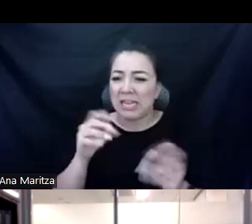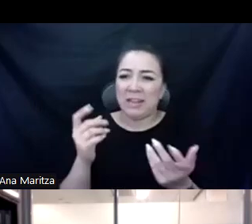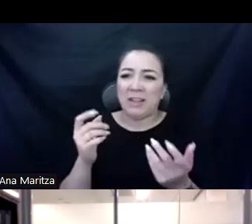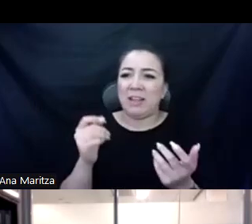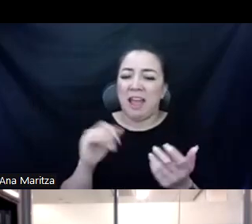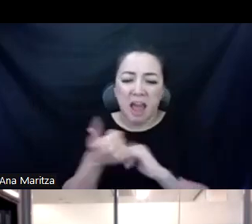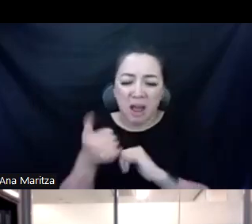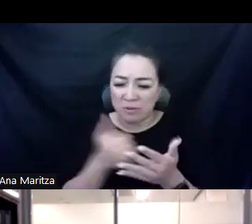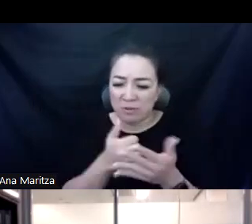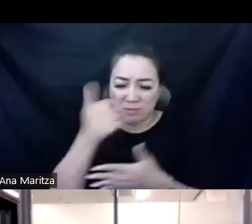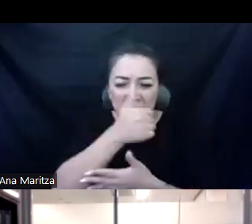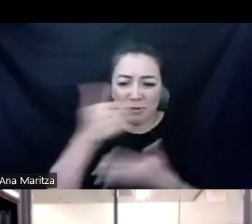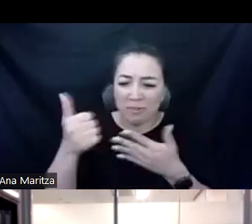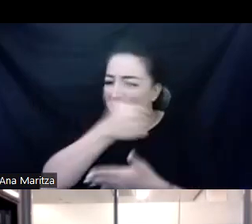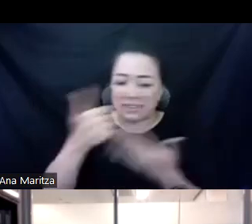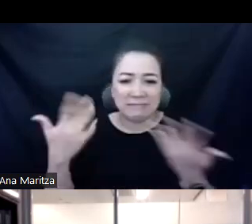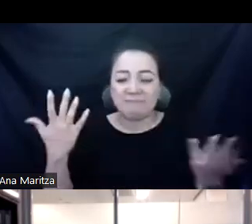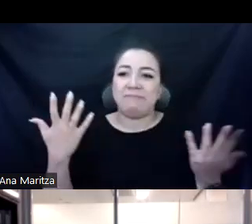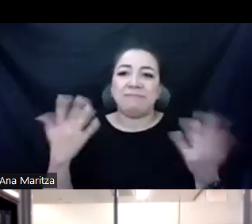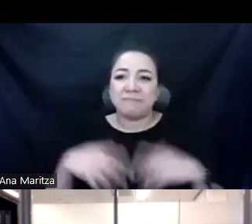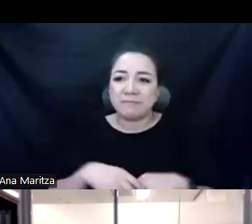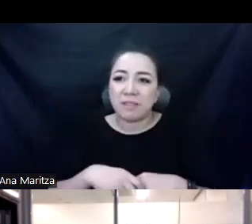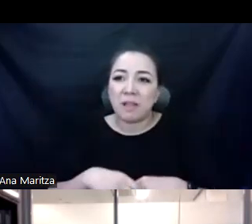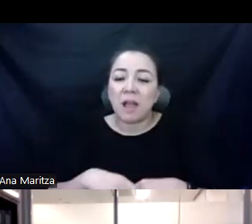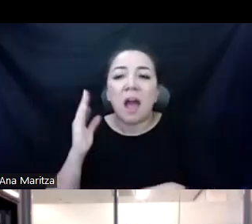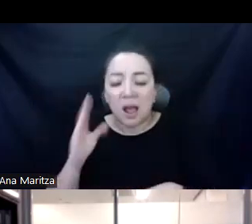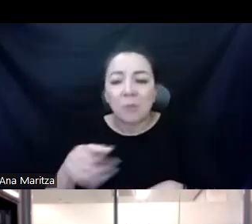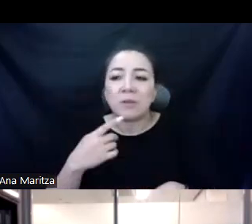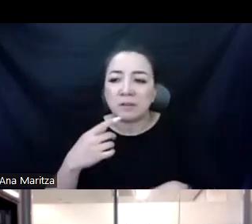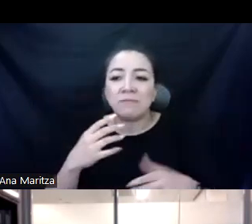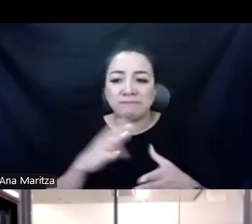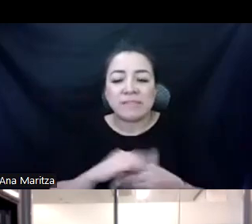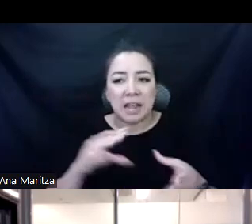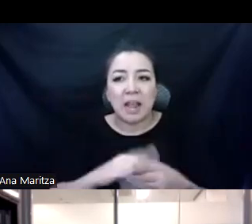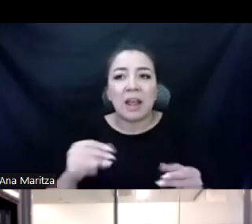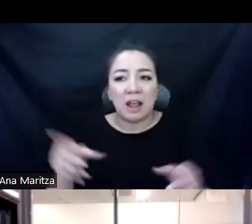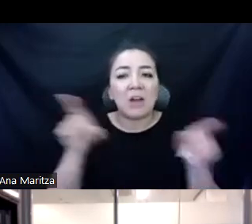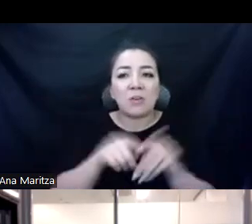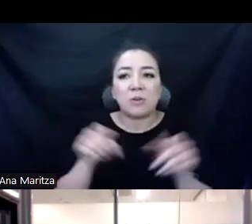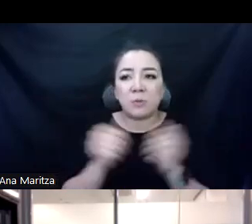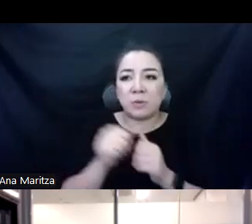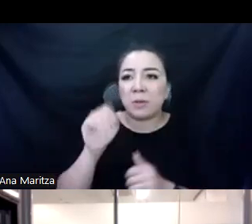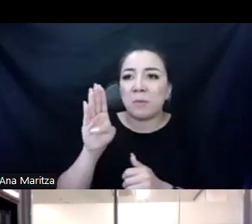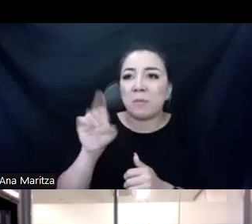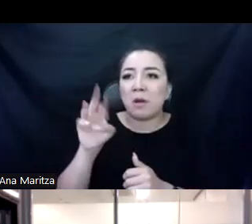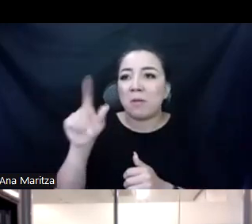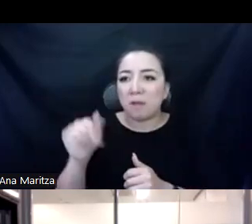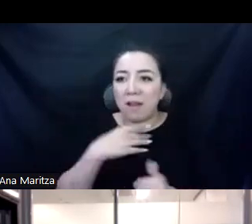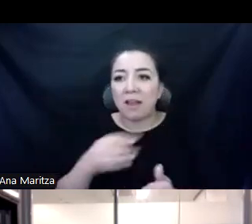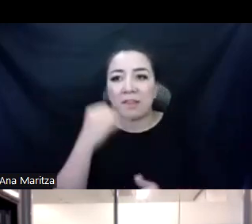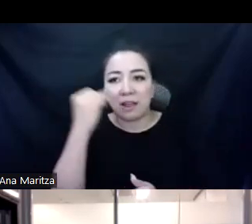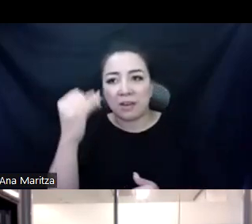you prioritize? I will say I agree with Barbara. I like the idea of the adult